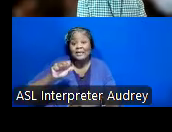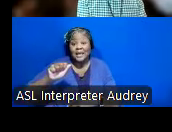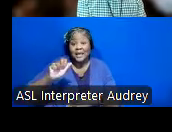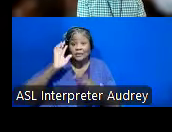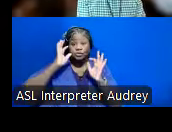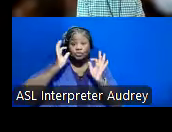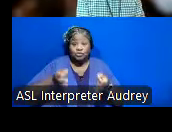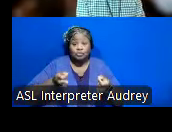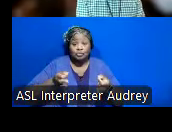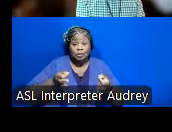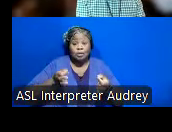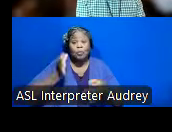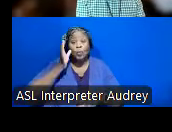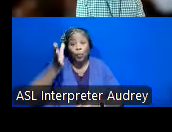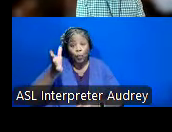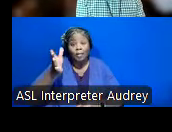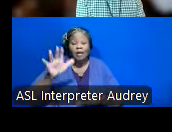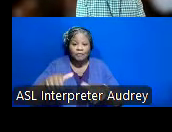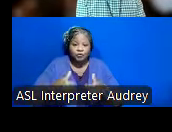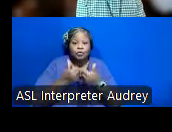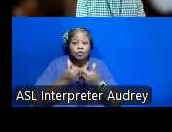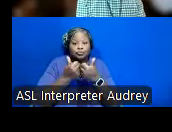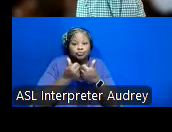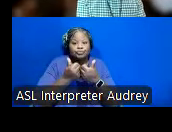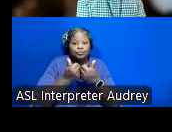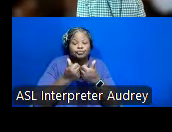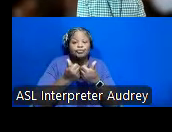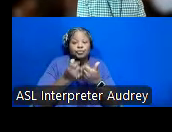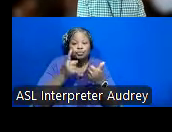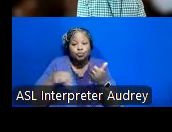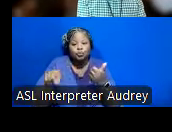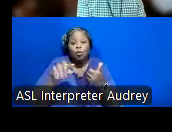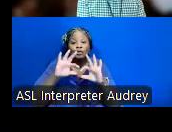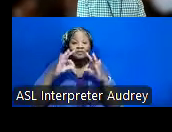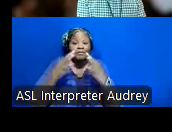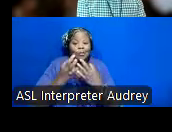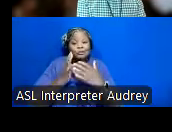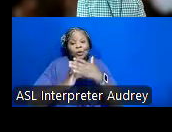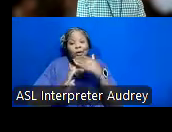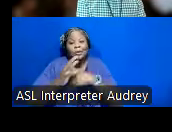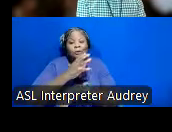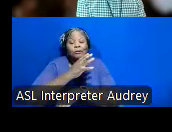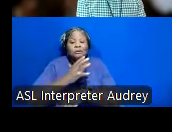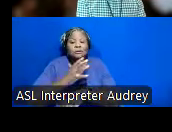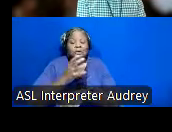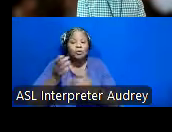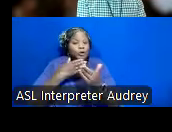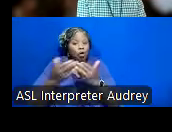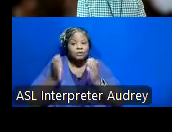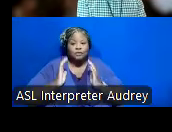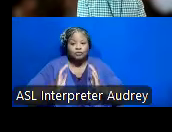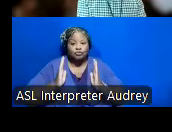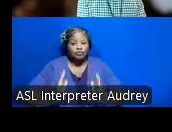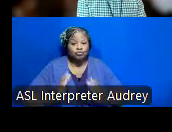decision will have challenges, particular to immigrant families, regardless of the citizenship of the claimant in